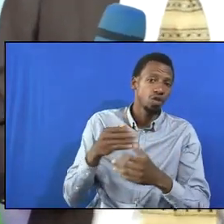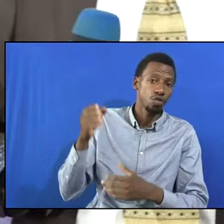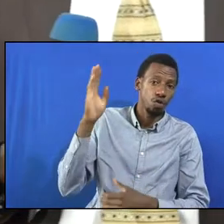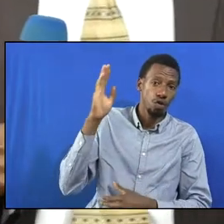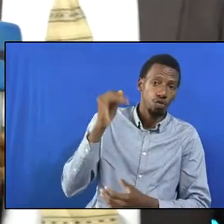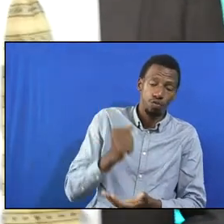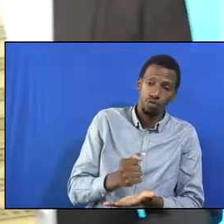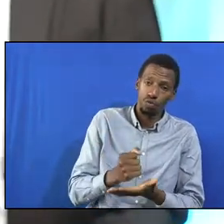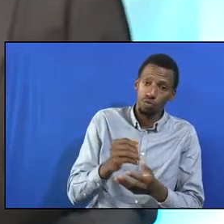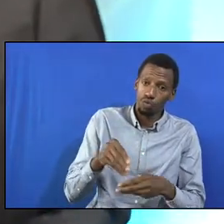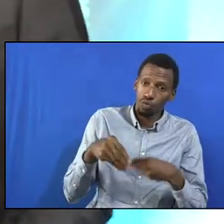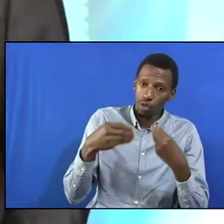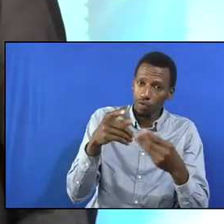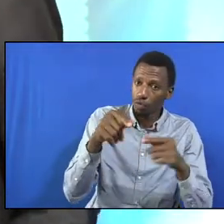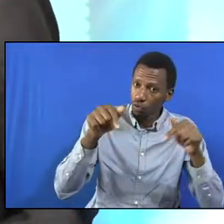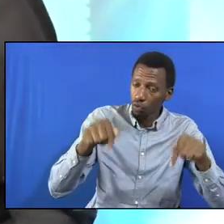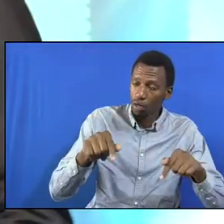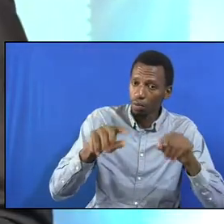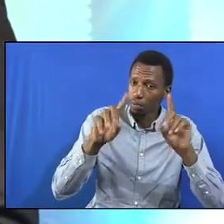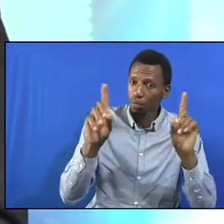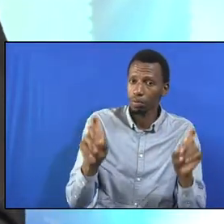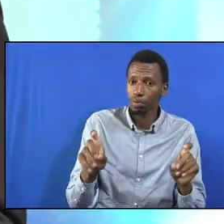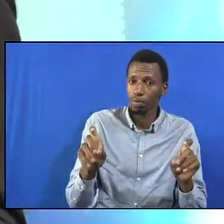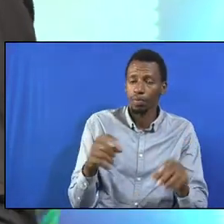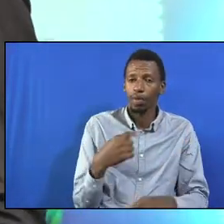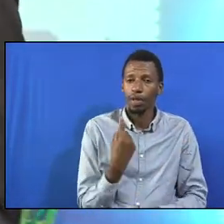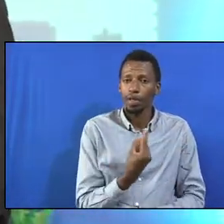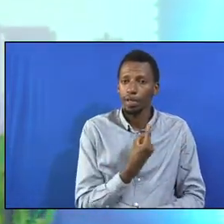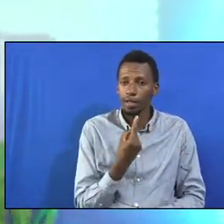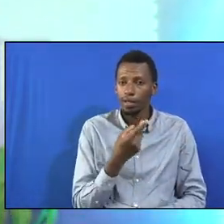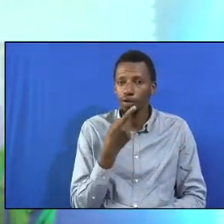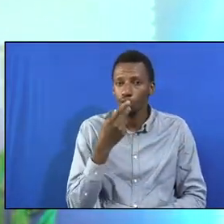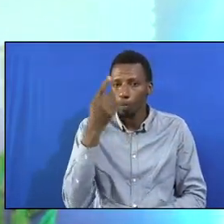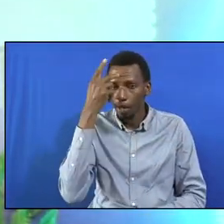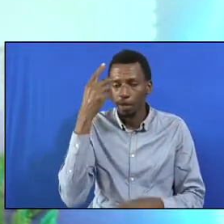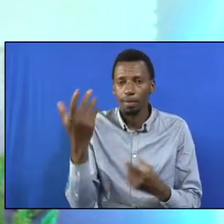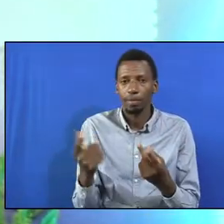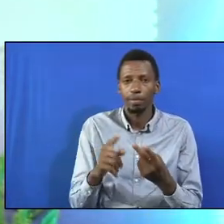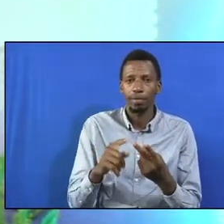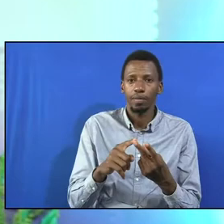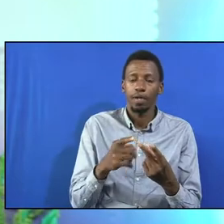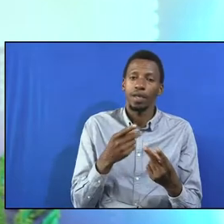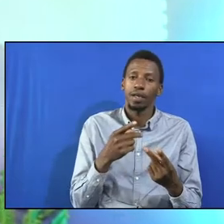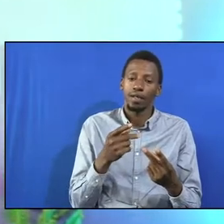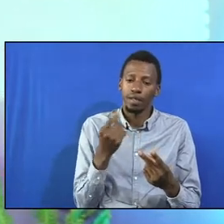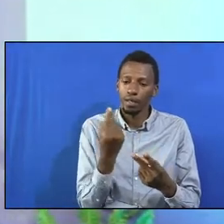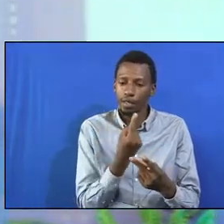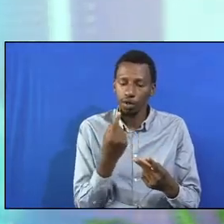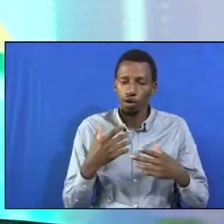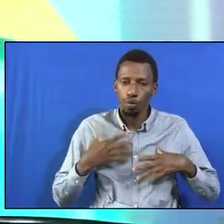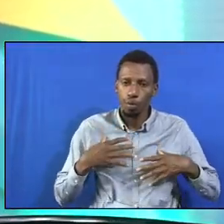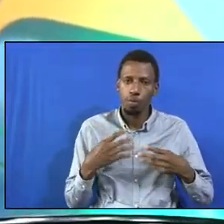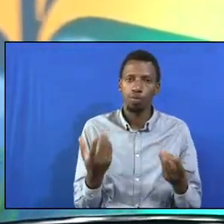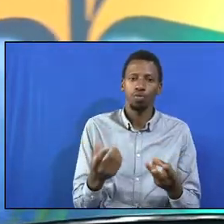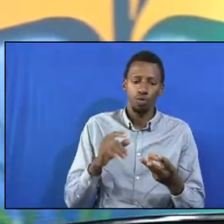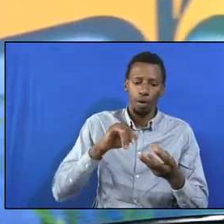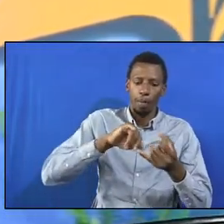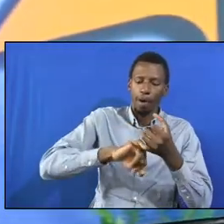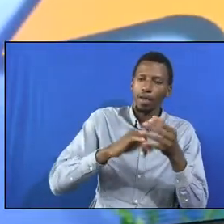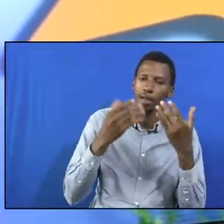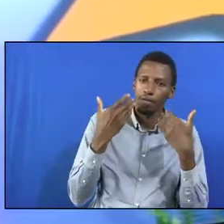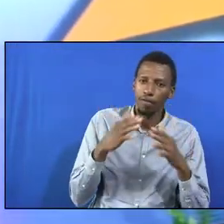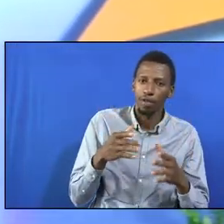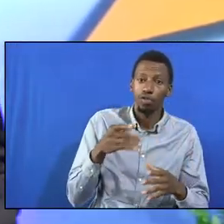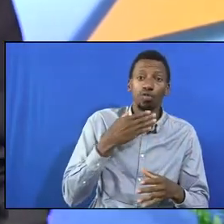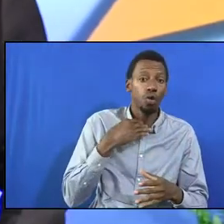today? Single parents, single people, married people, is this an ability